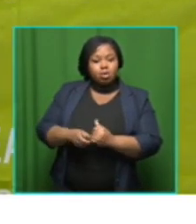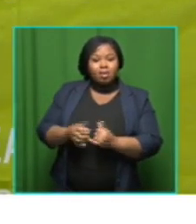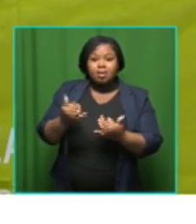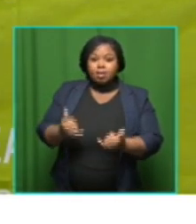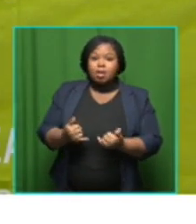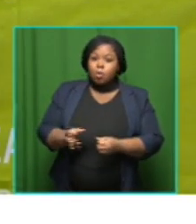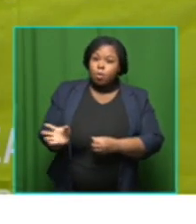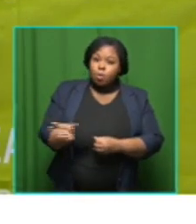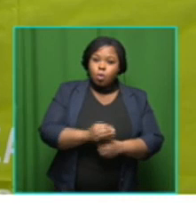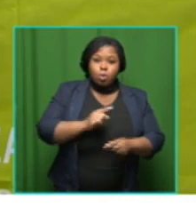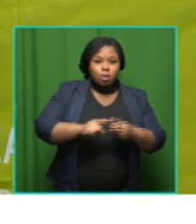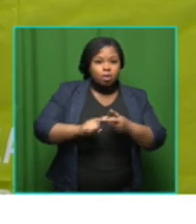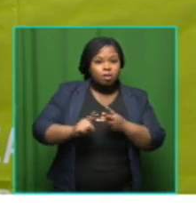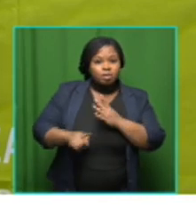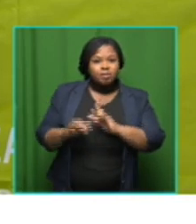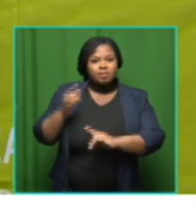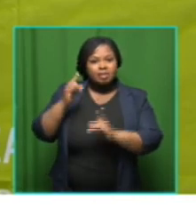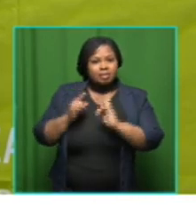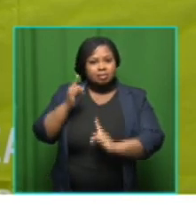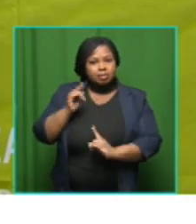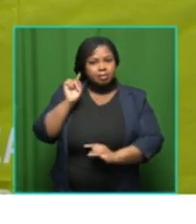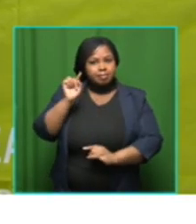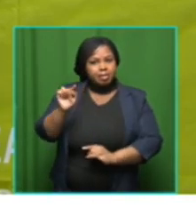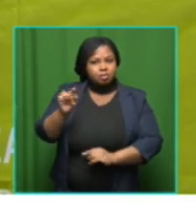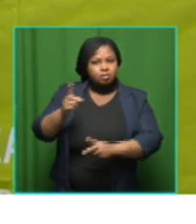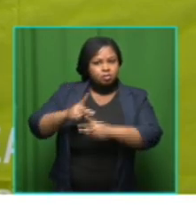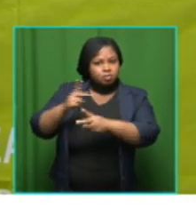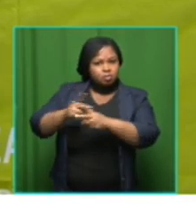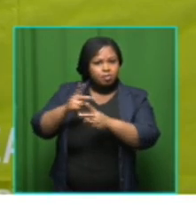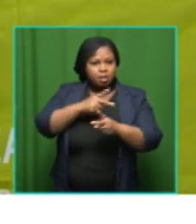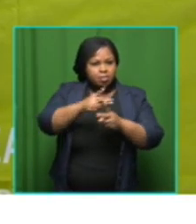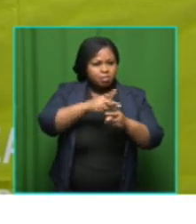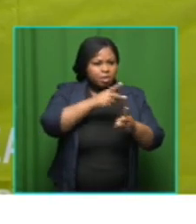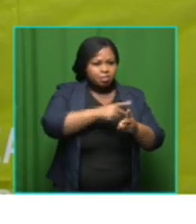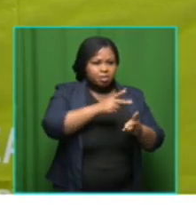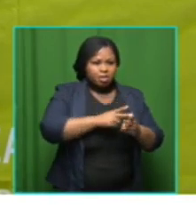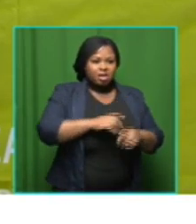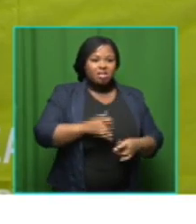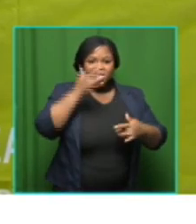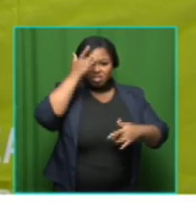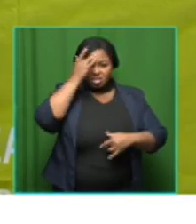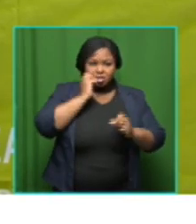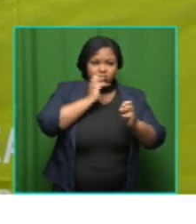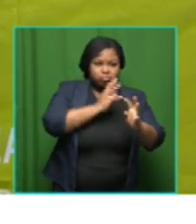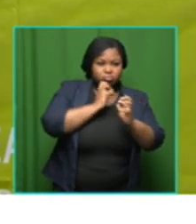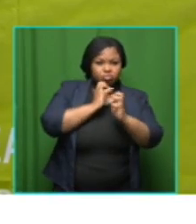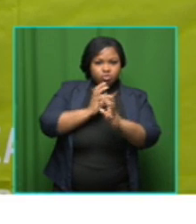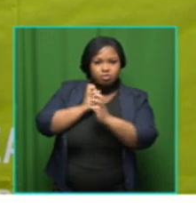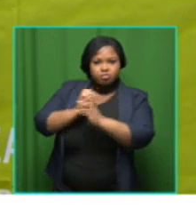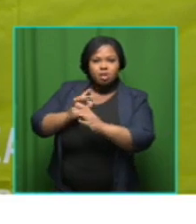prepare for, in case we do get patients coming into in those particular areas.